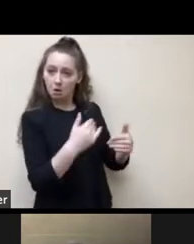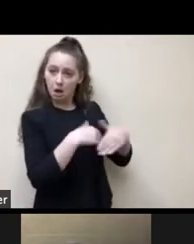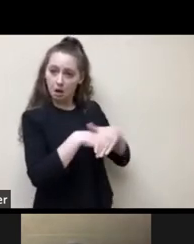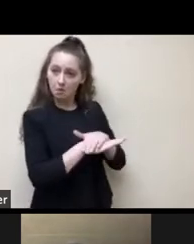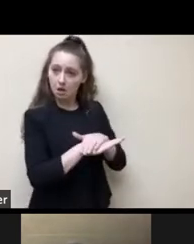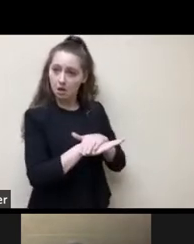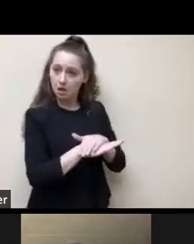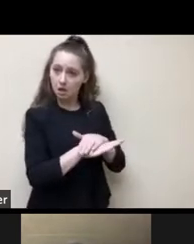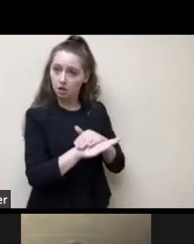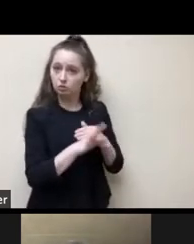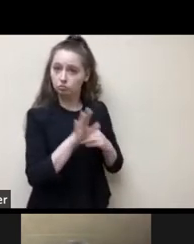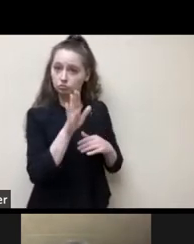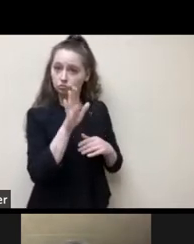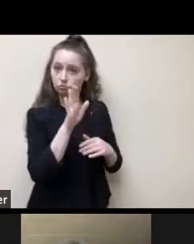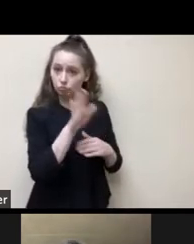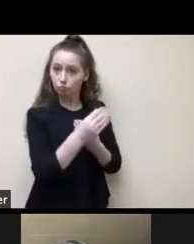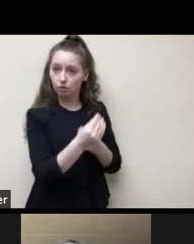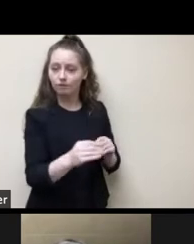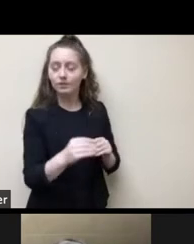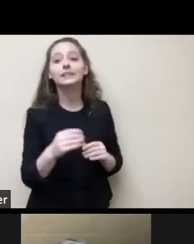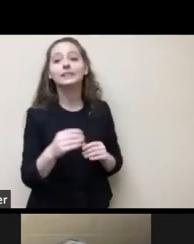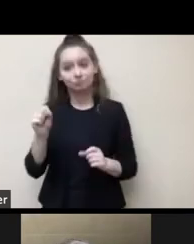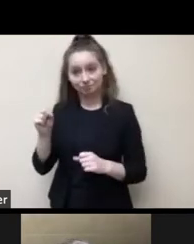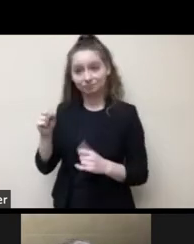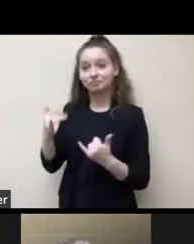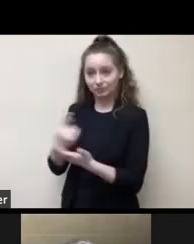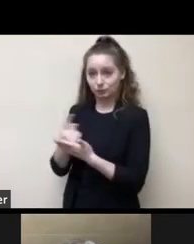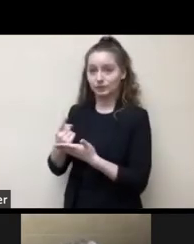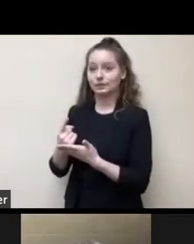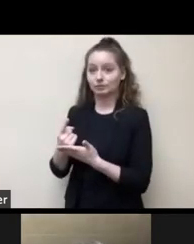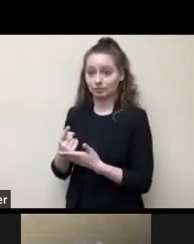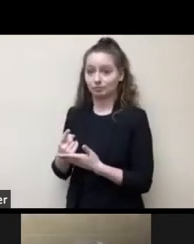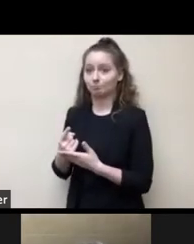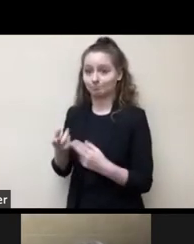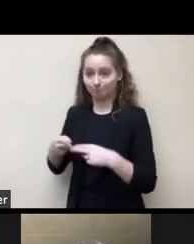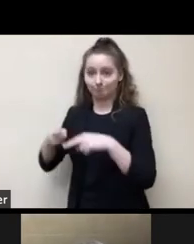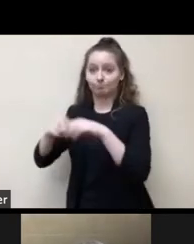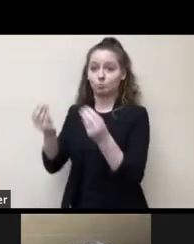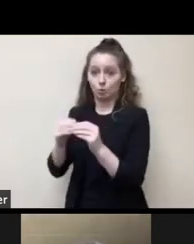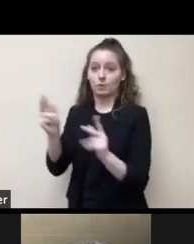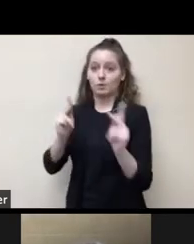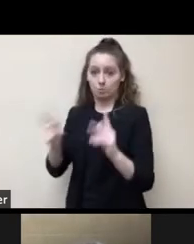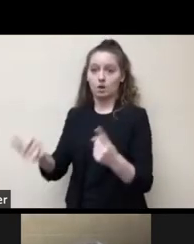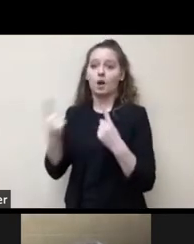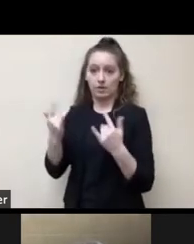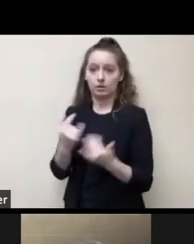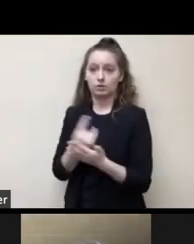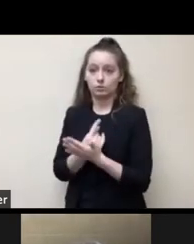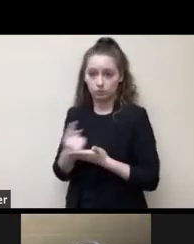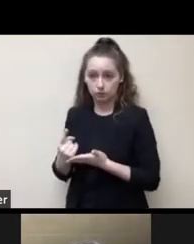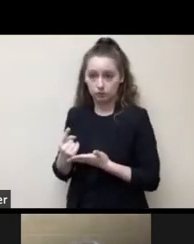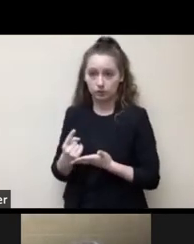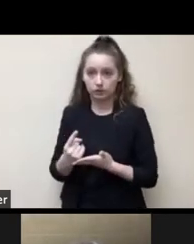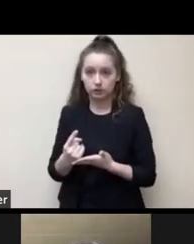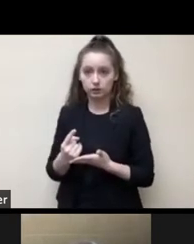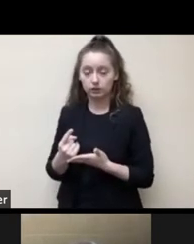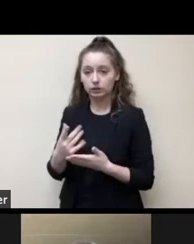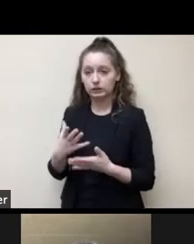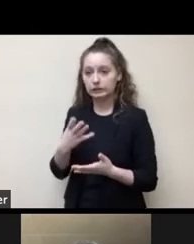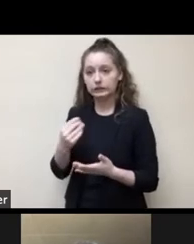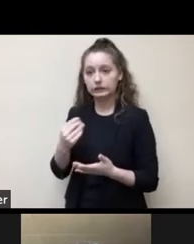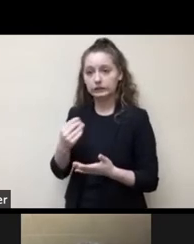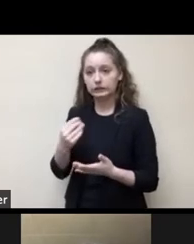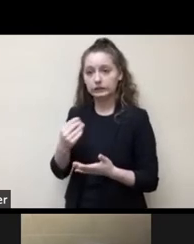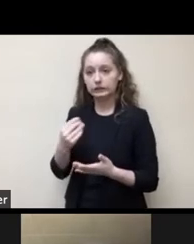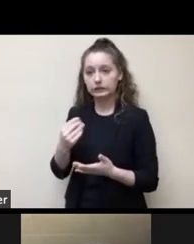picked up. We've had more people coming through this week, for sure. Noticed from some of the companies that